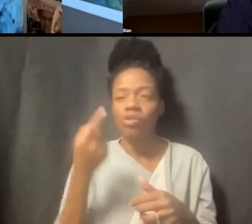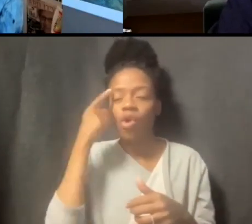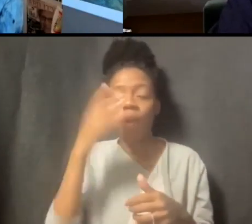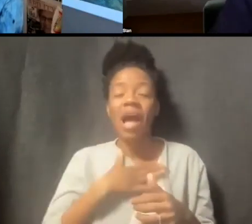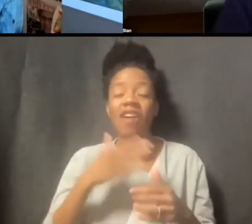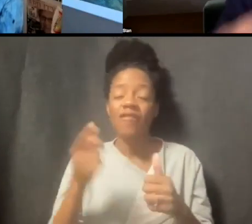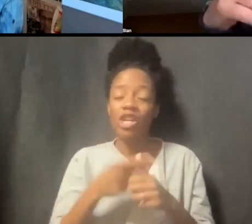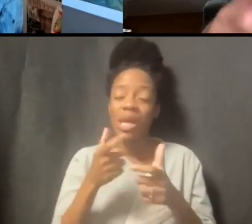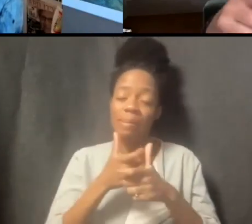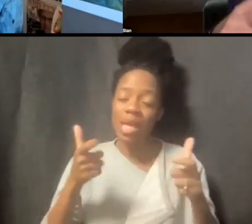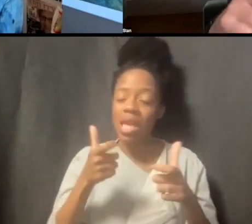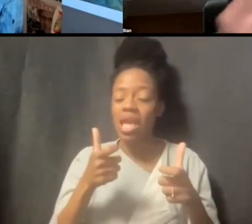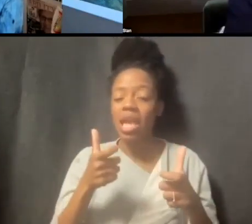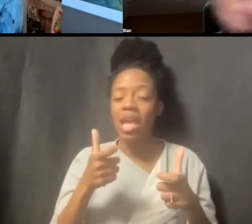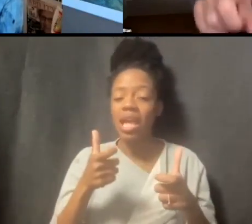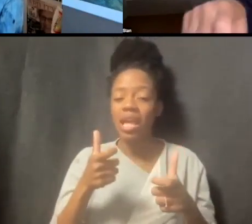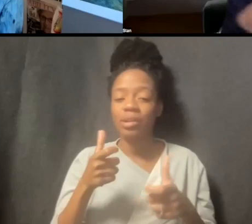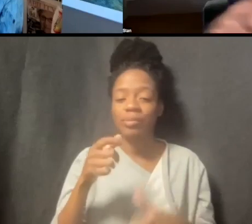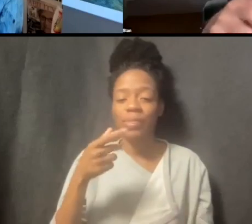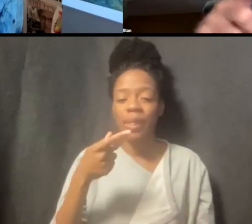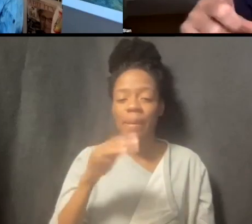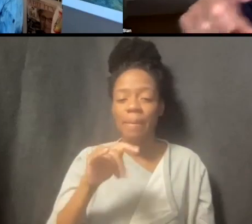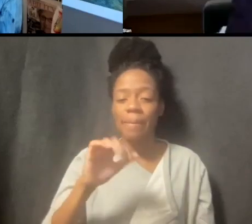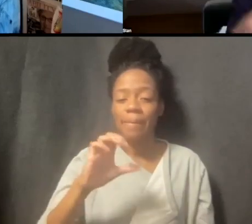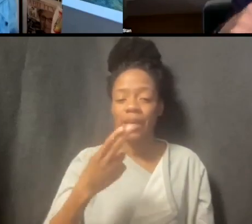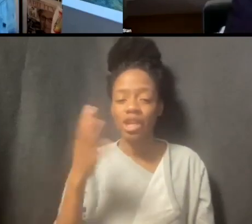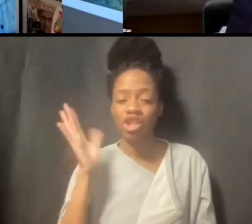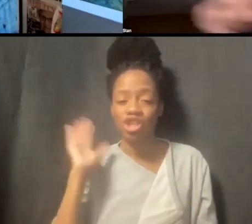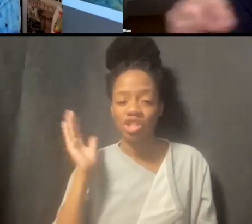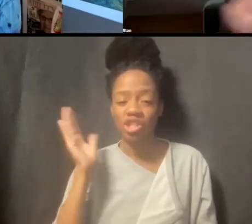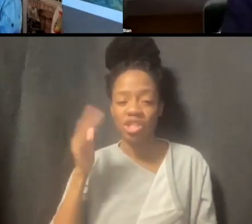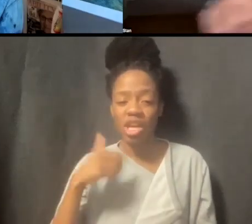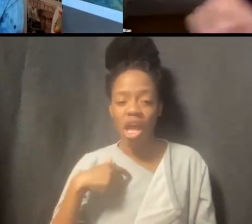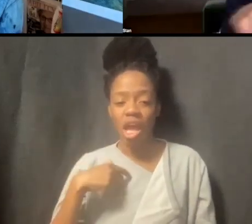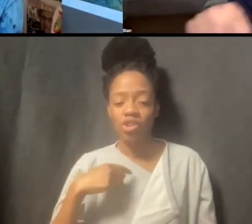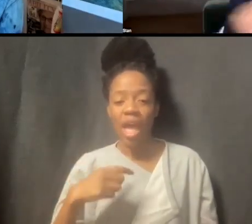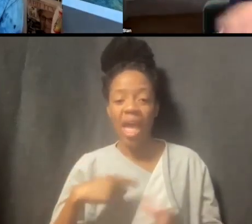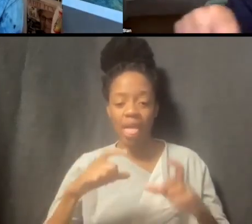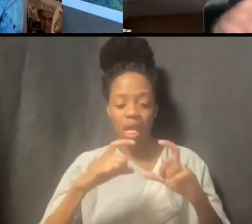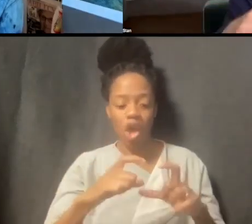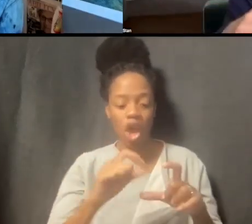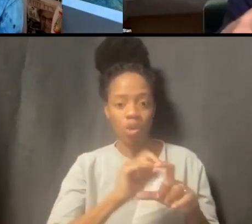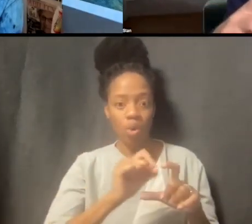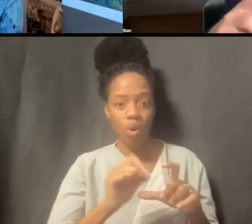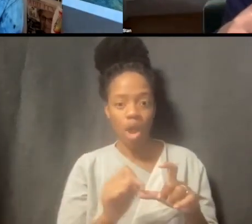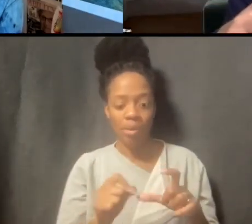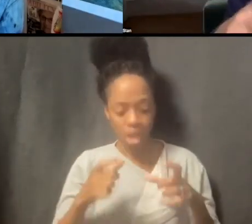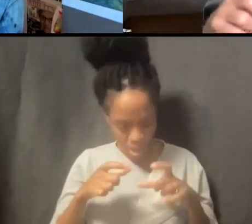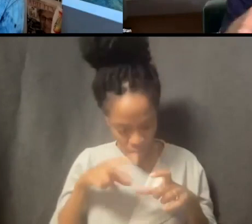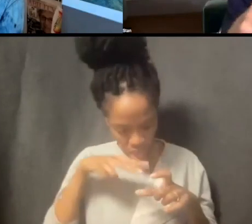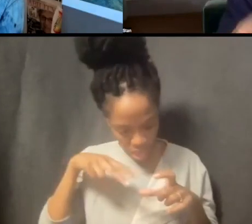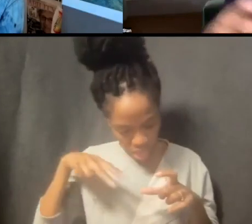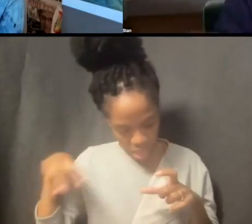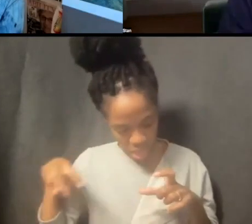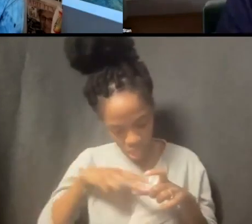Right. And we literally wrote our pitch out on index cards. And I read it like, da da da da da da. I don't think I looked up. Blah, blah, blah, blah, blah, blah,